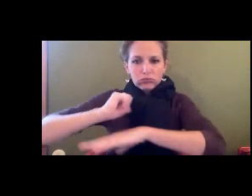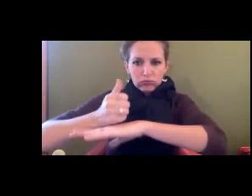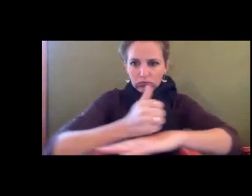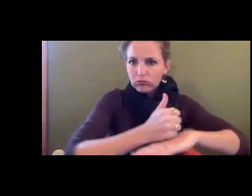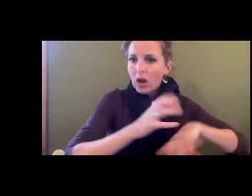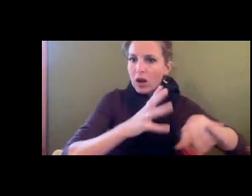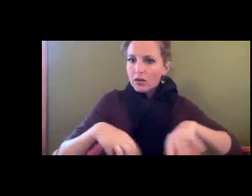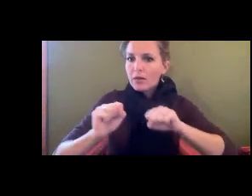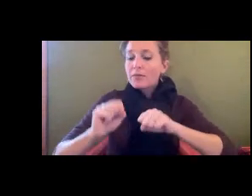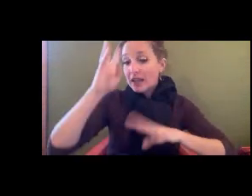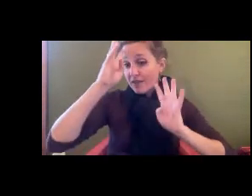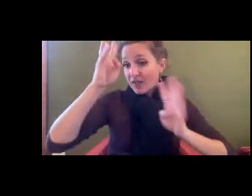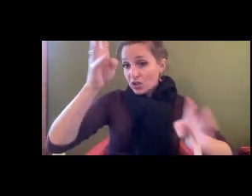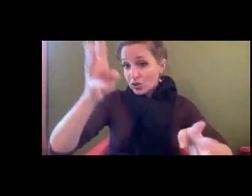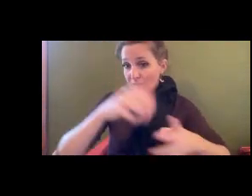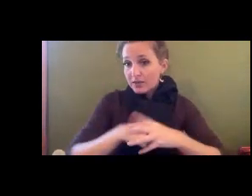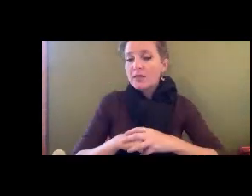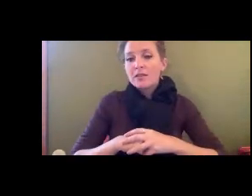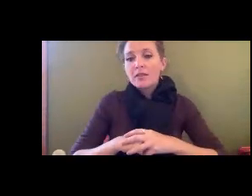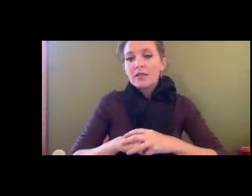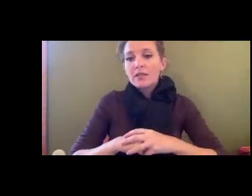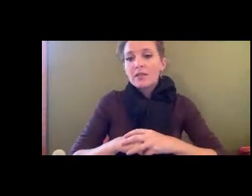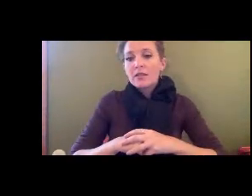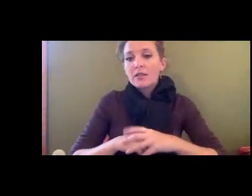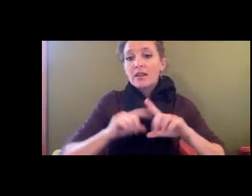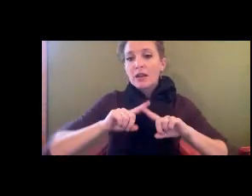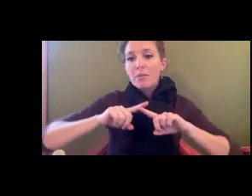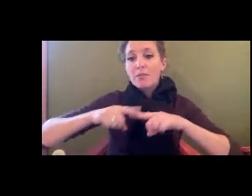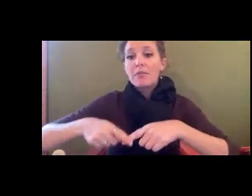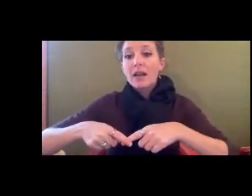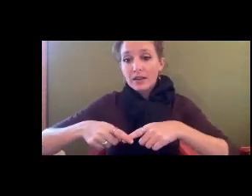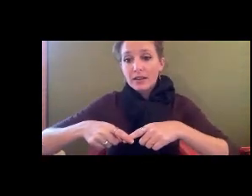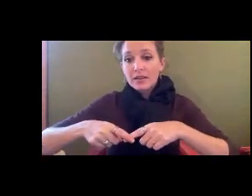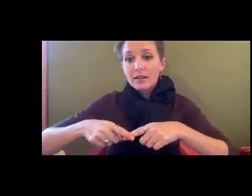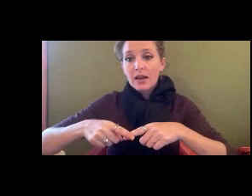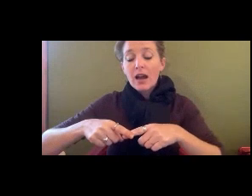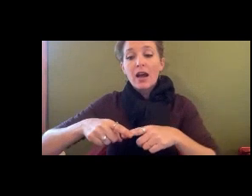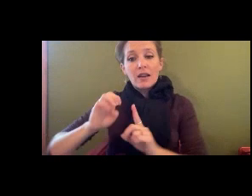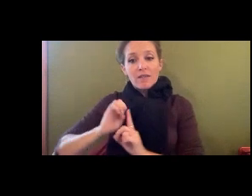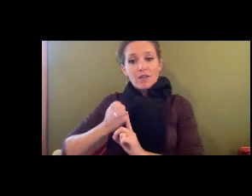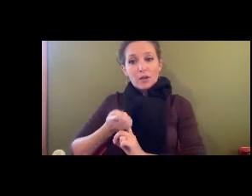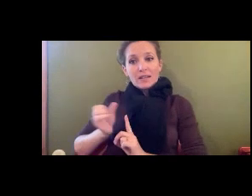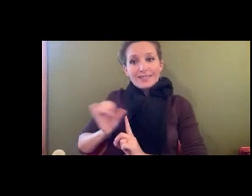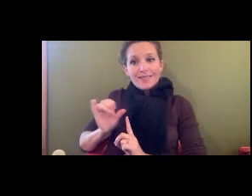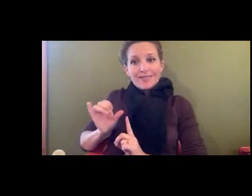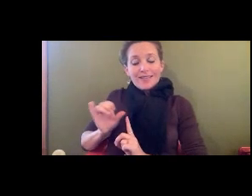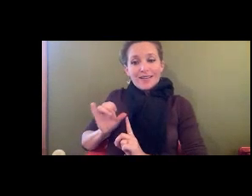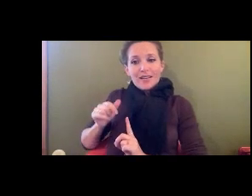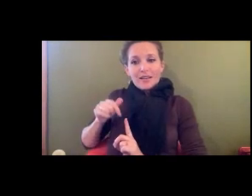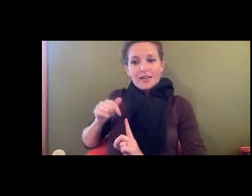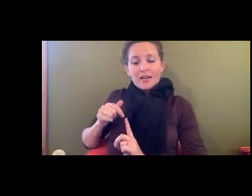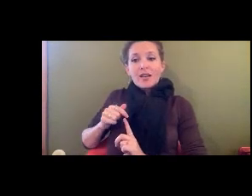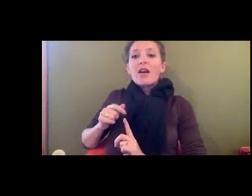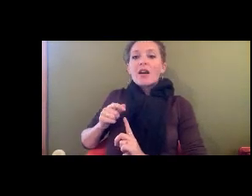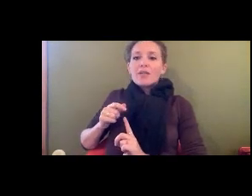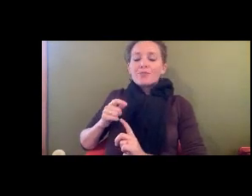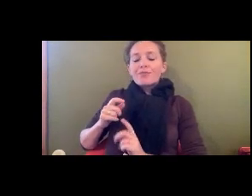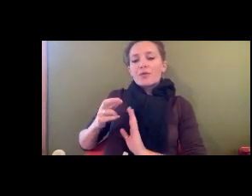of innovations, is dependent on enabling environments, such as the existence of regulatory